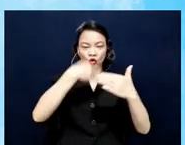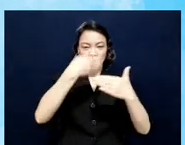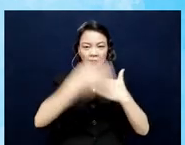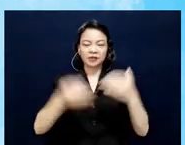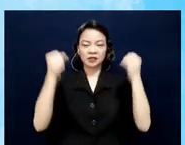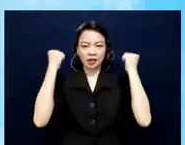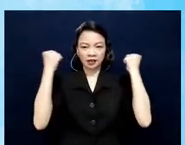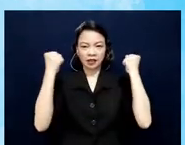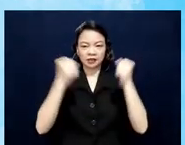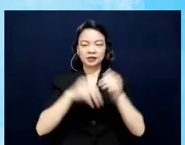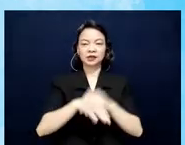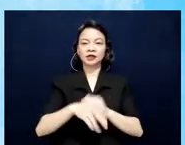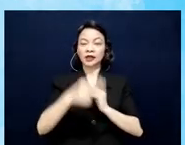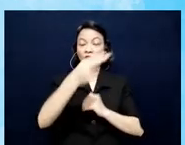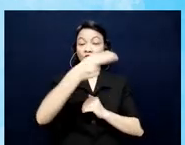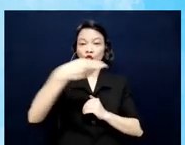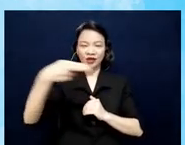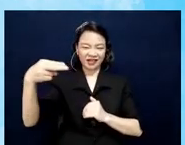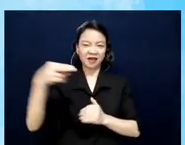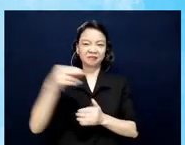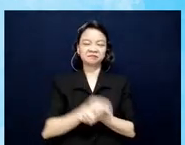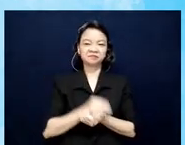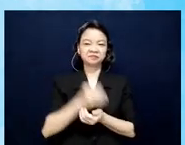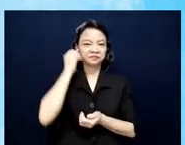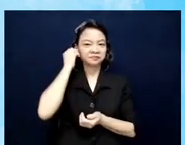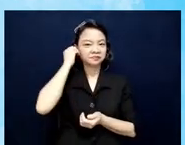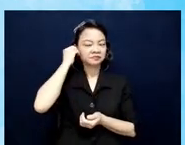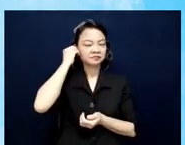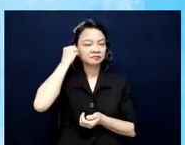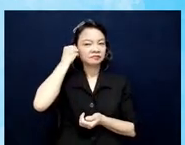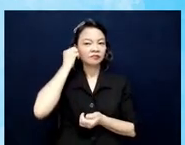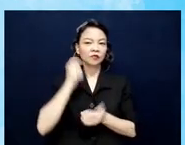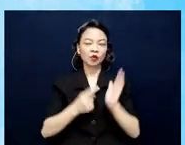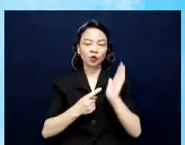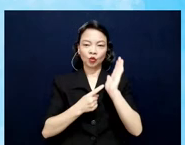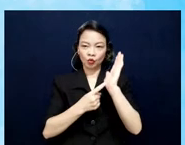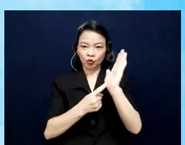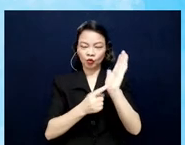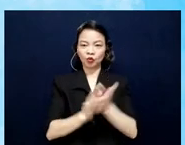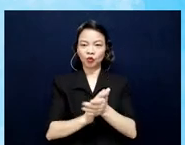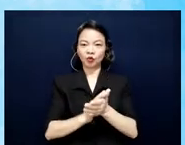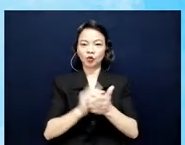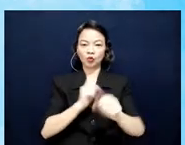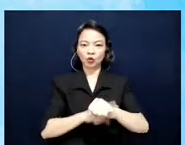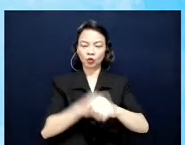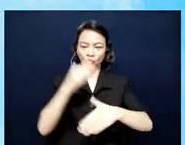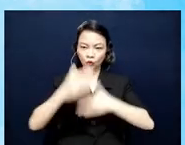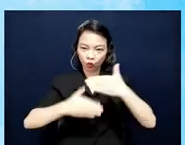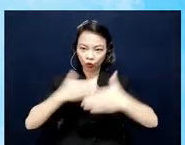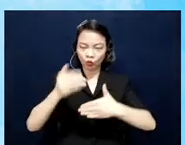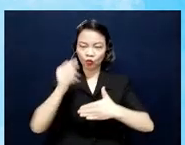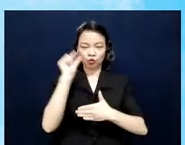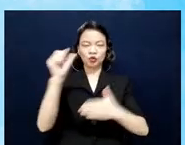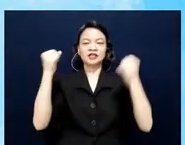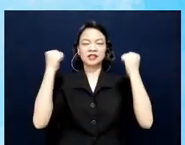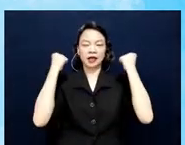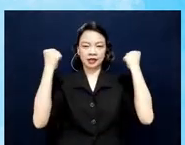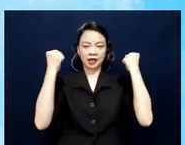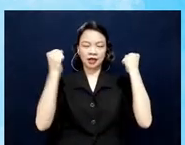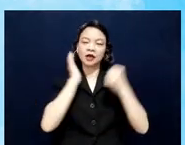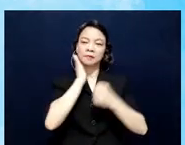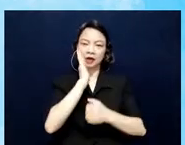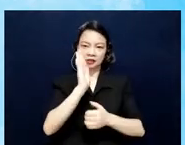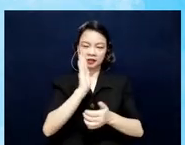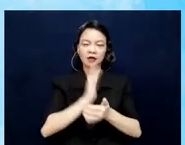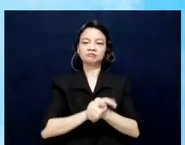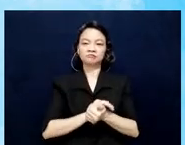testament to our long-term commitment to youth health, which is aligned to the government's health priorities and support